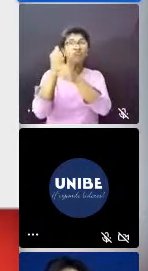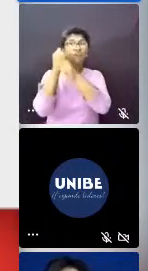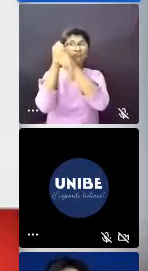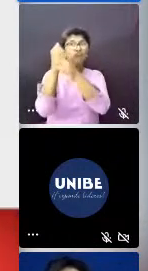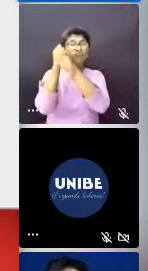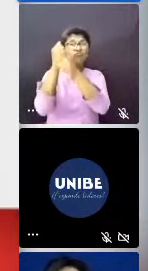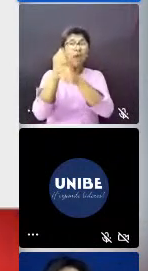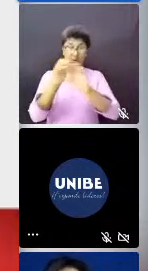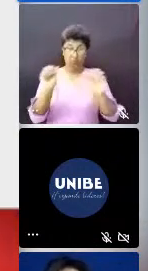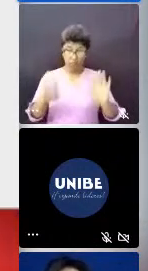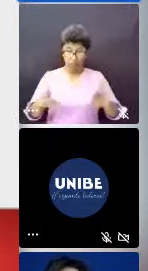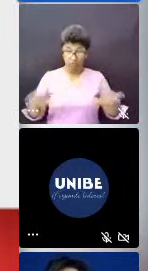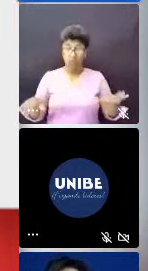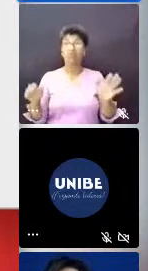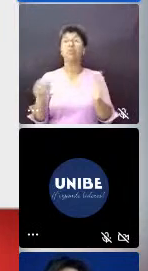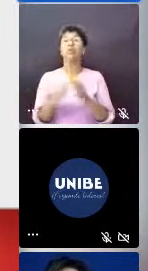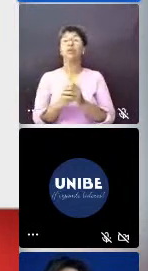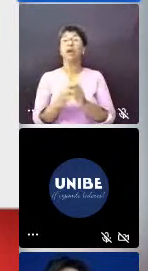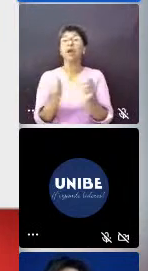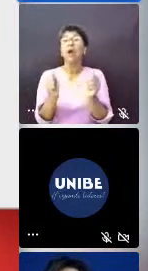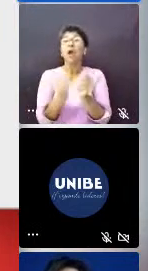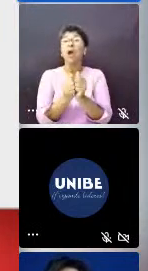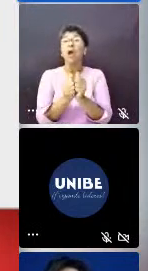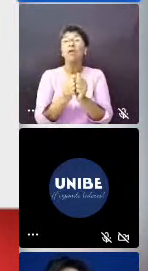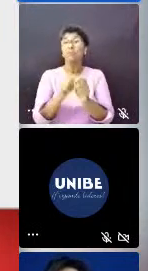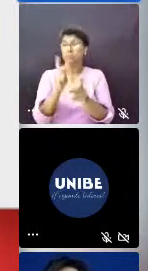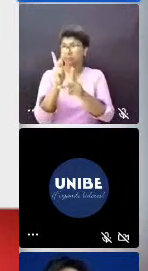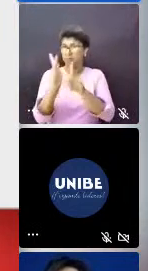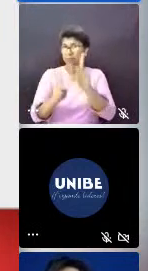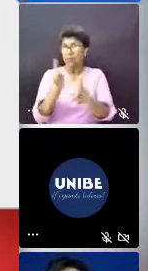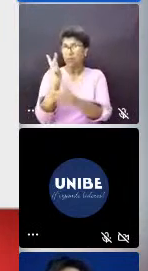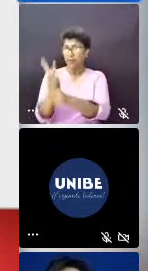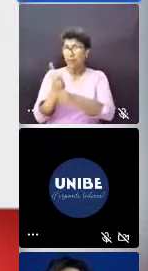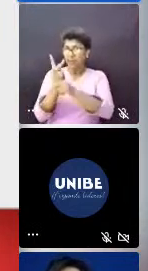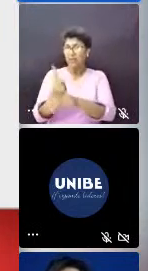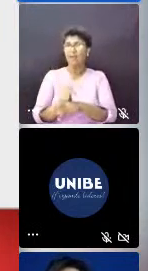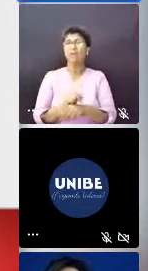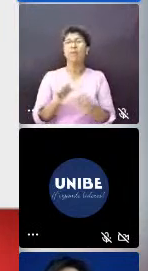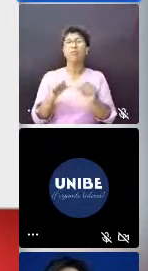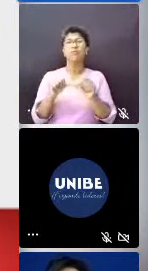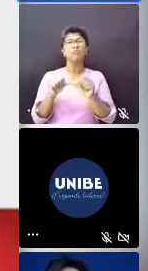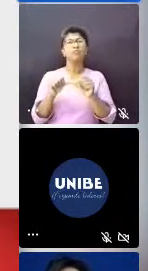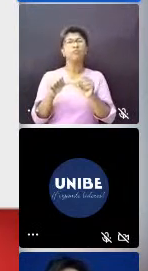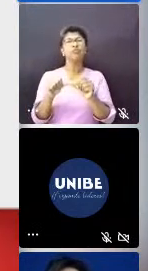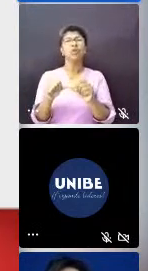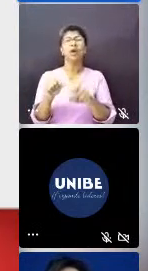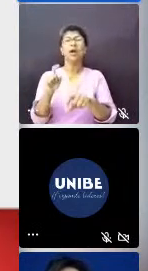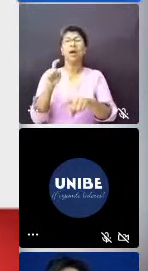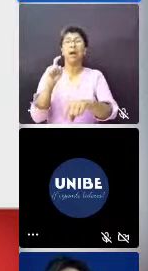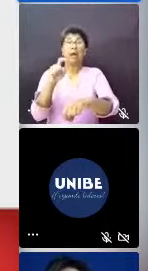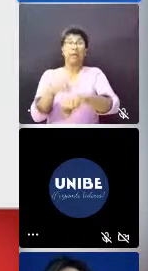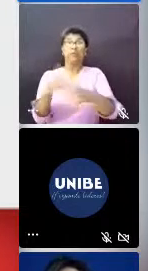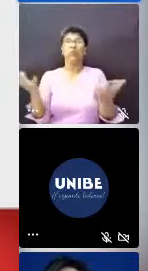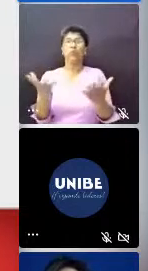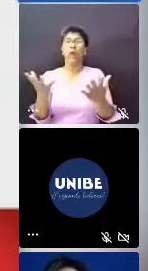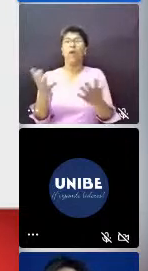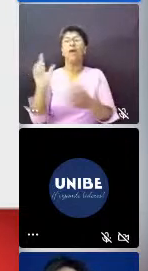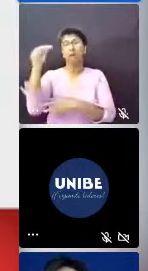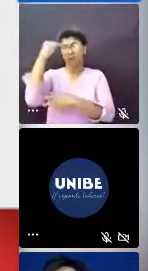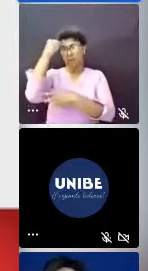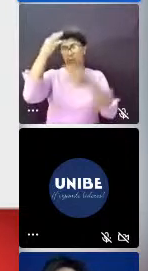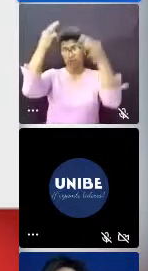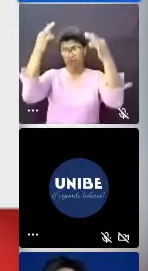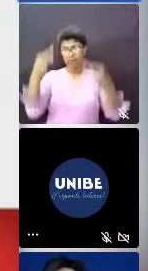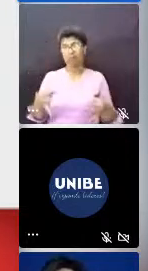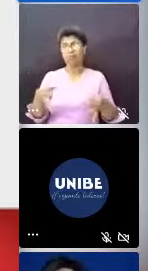with children and with people in their care continued until the government decided that